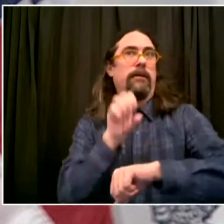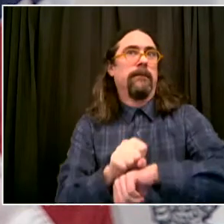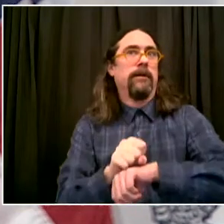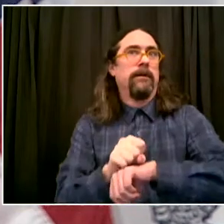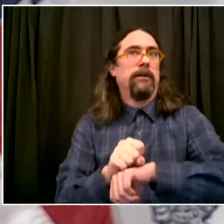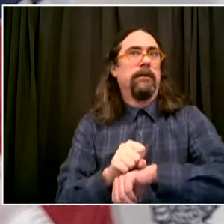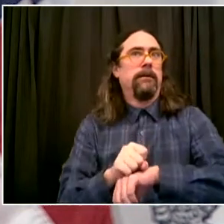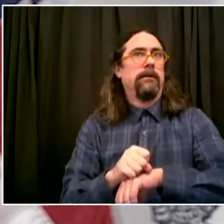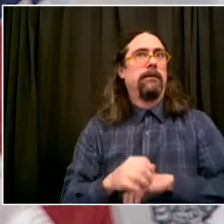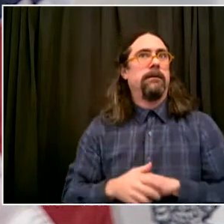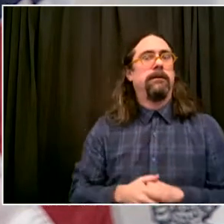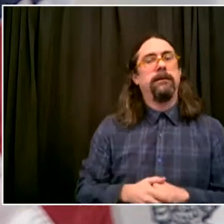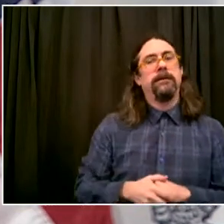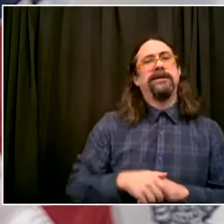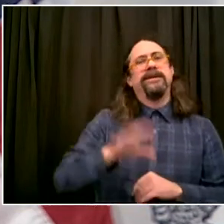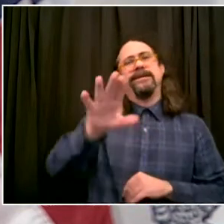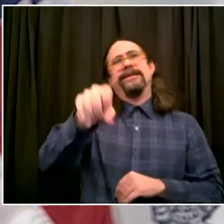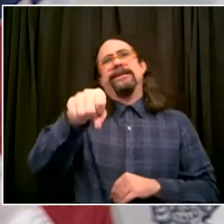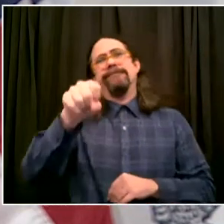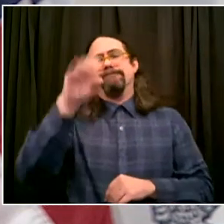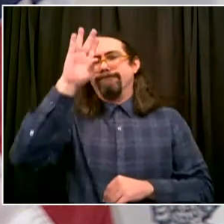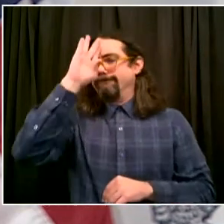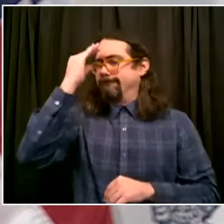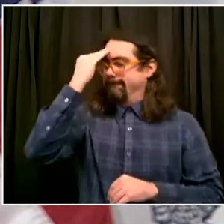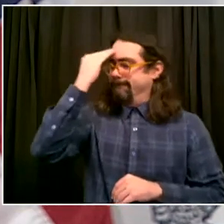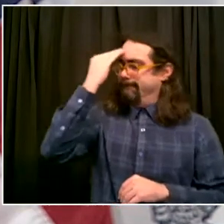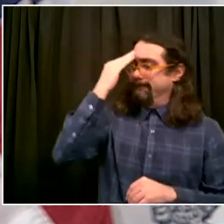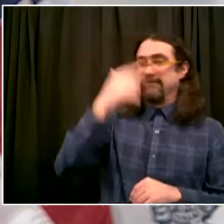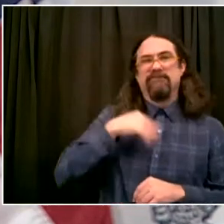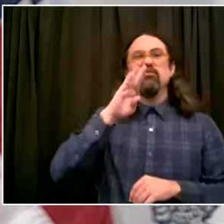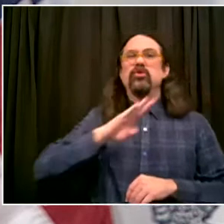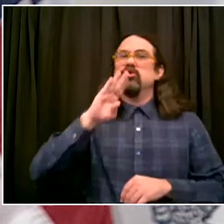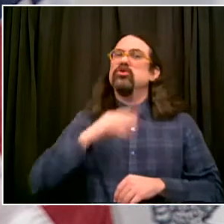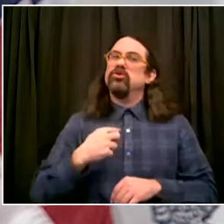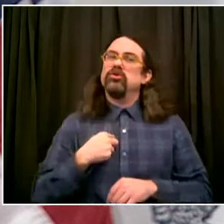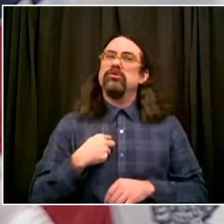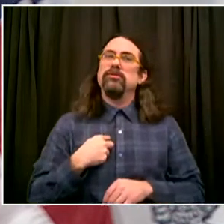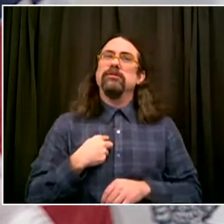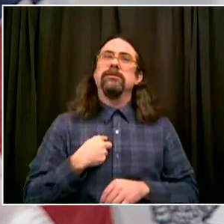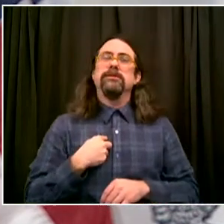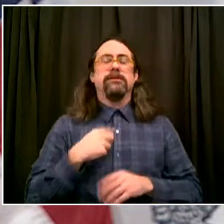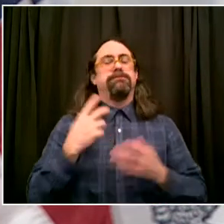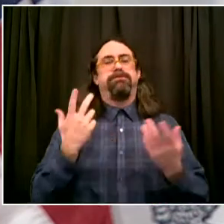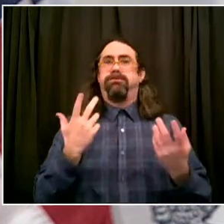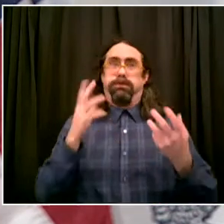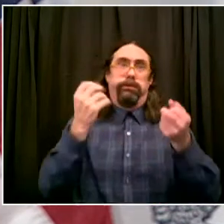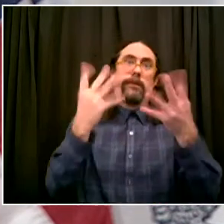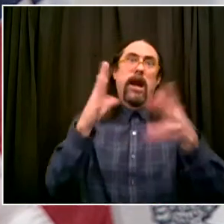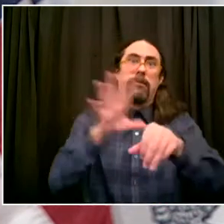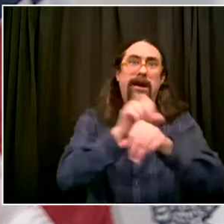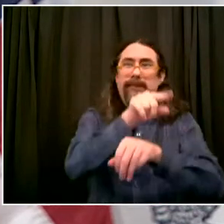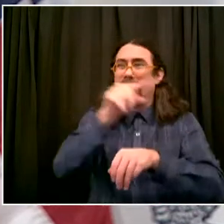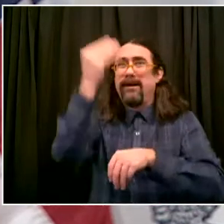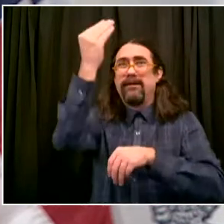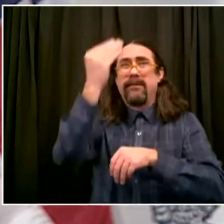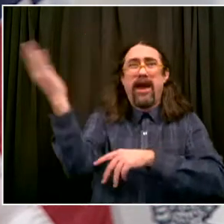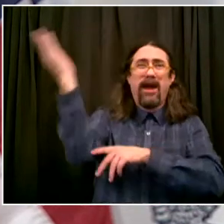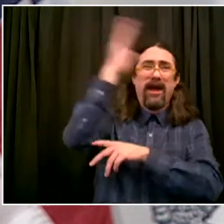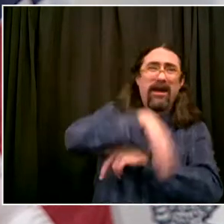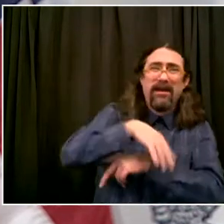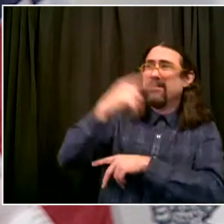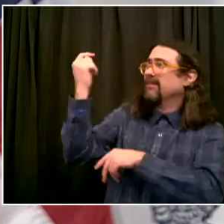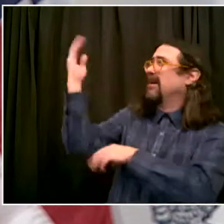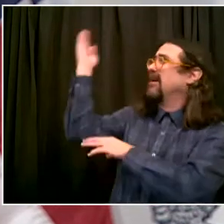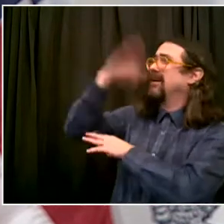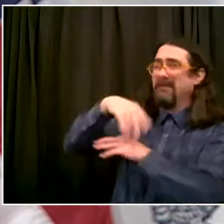of you that this gotten delayed. But everyone has eyes to see. We're in the middle of a blizzard. It's not safe for people to be out in a blizzard. It's particularly not safe for